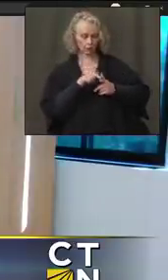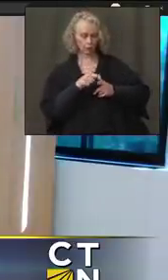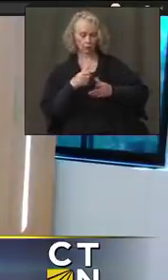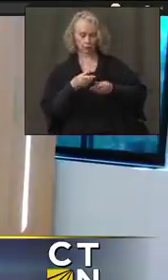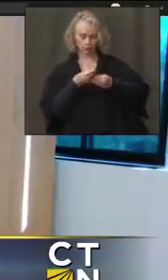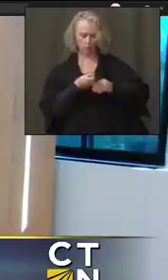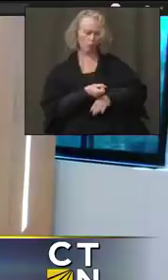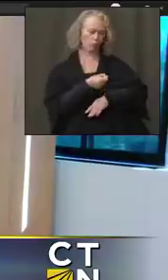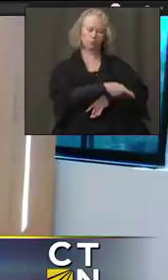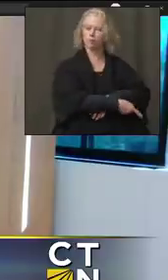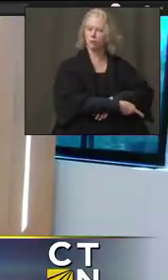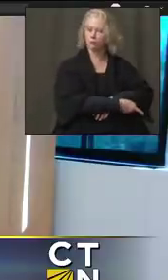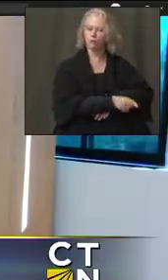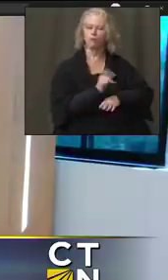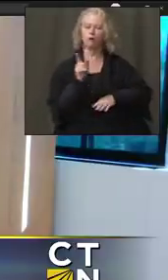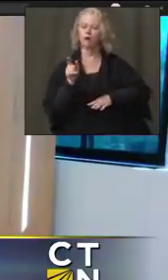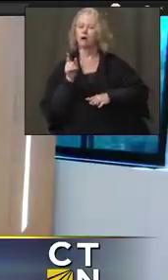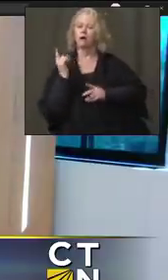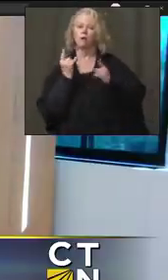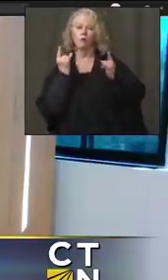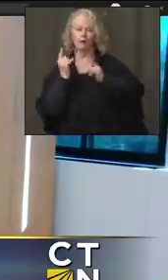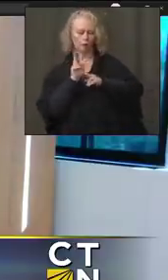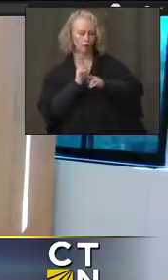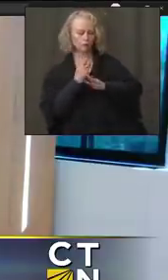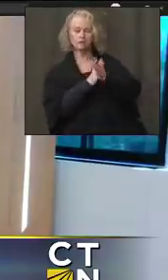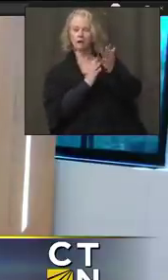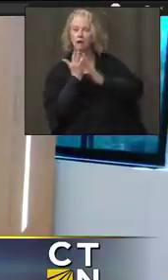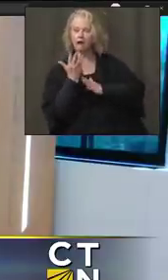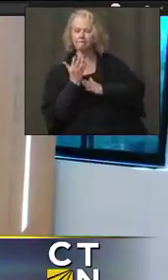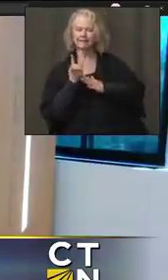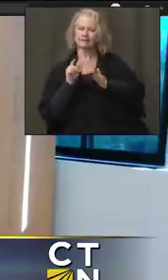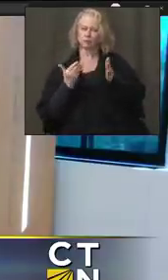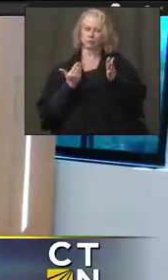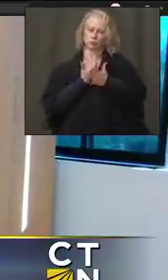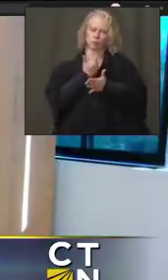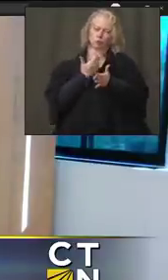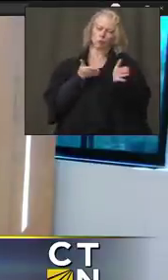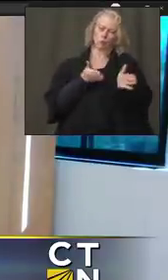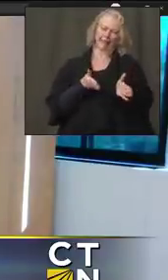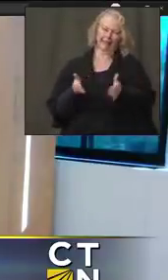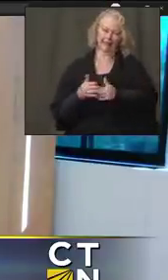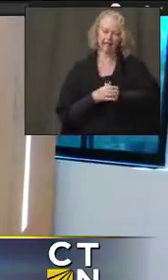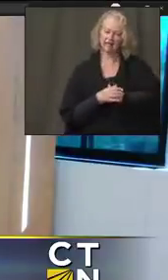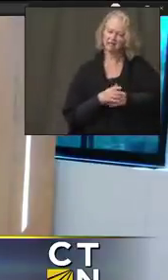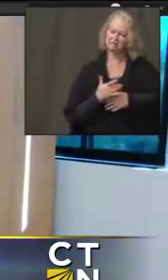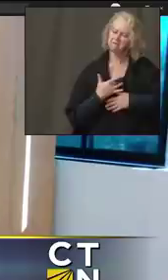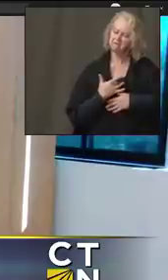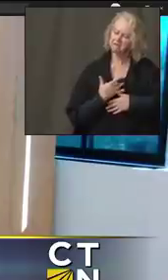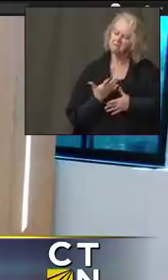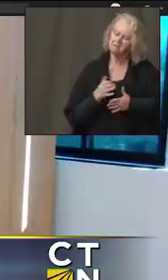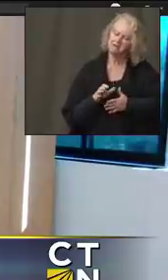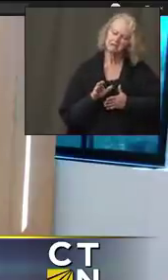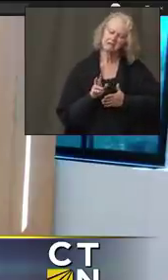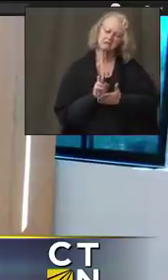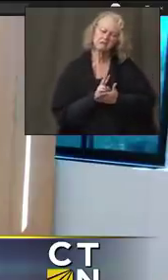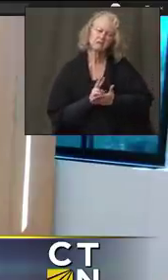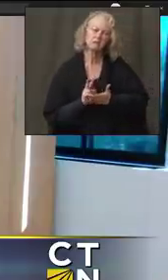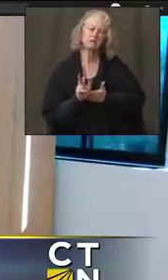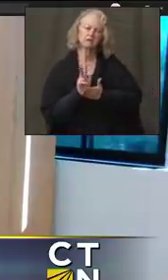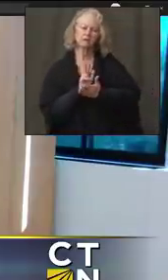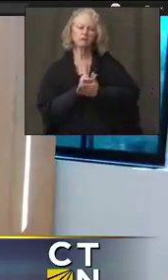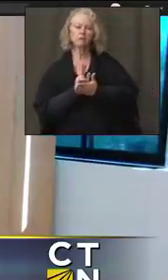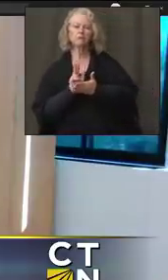gloves. It's going to take some getting used to. It's a new way of life. But our hope is that over 2, 3, 4 weeks after May